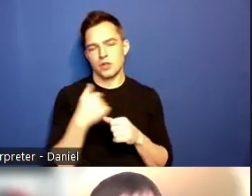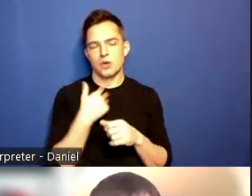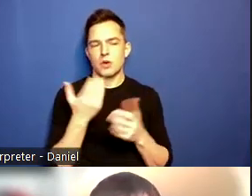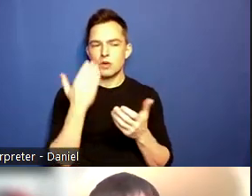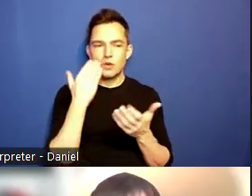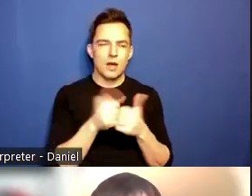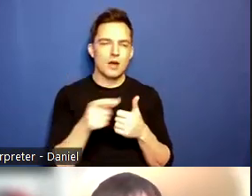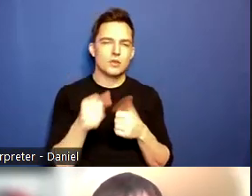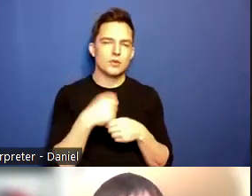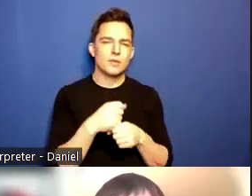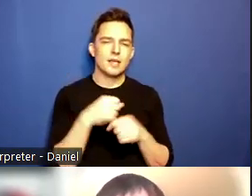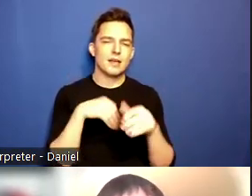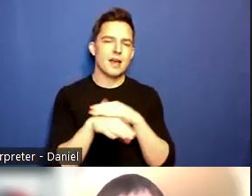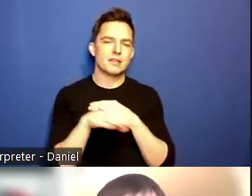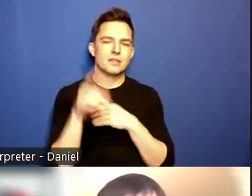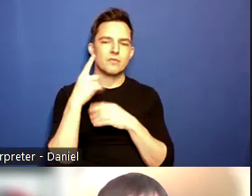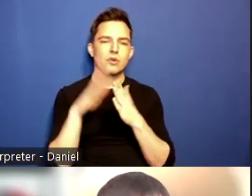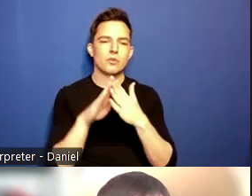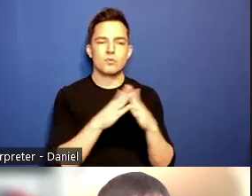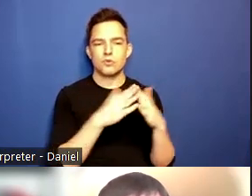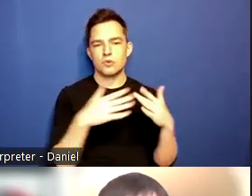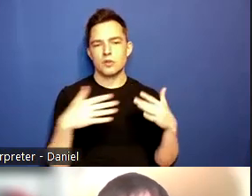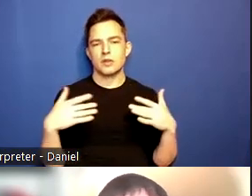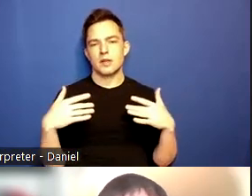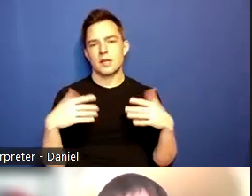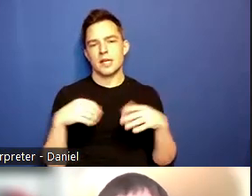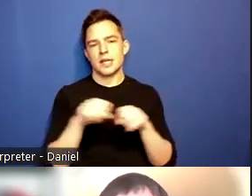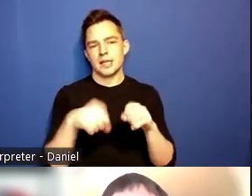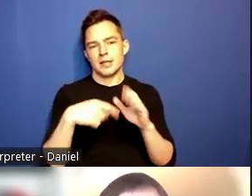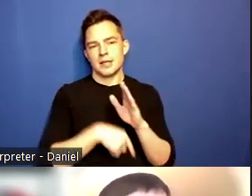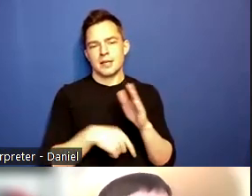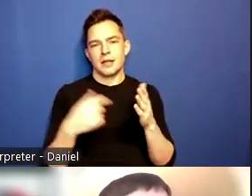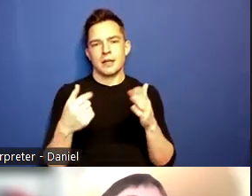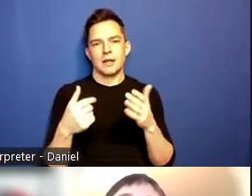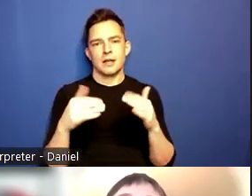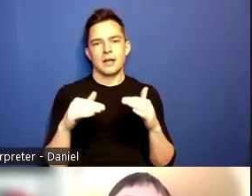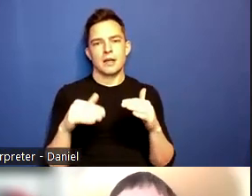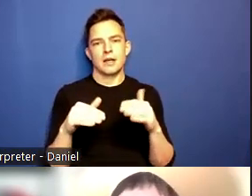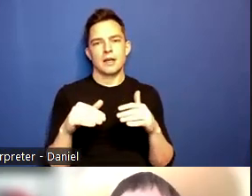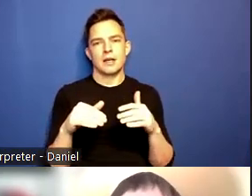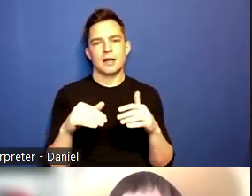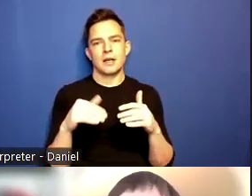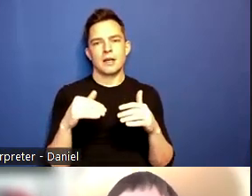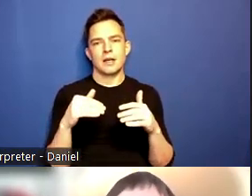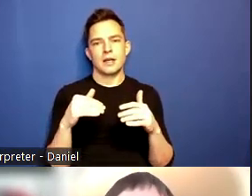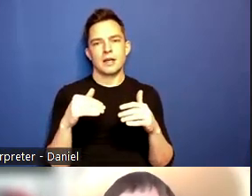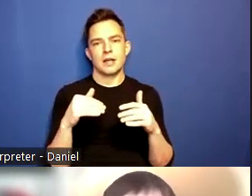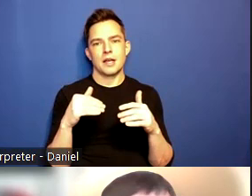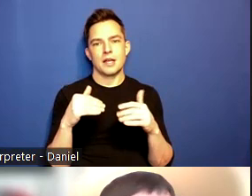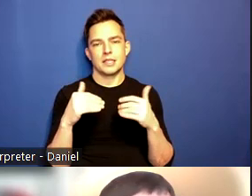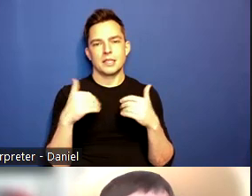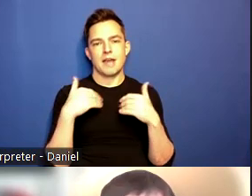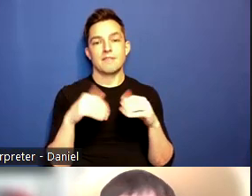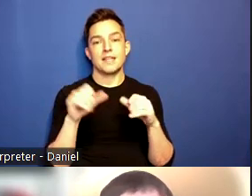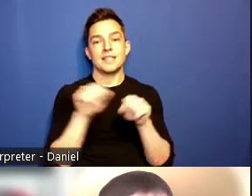how you will create access for communities who have been systemically underserved by to have had systemic